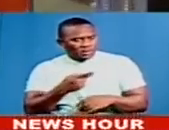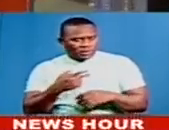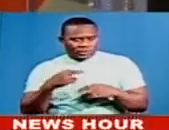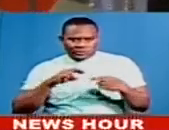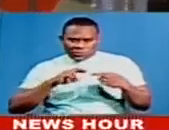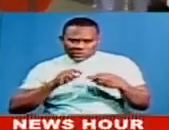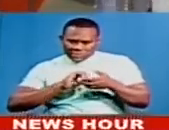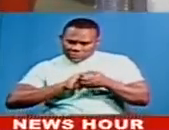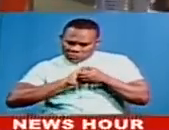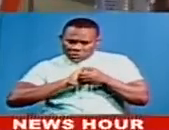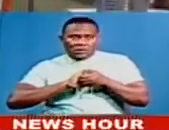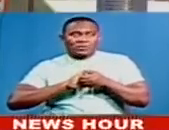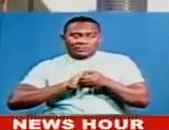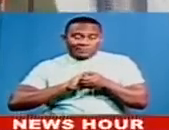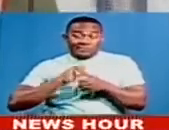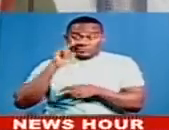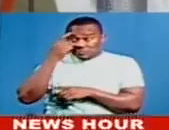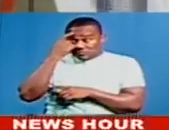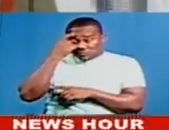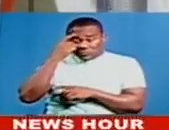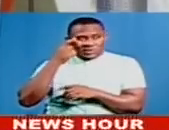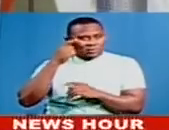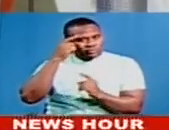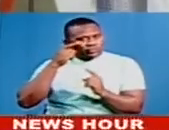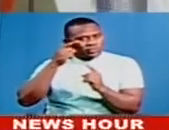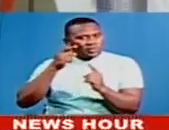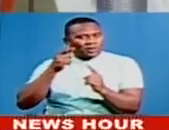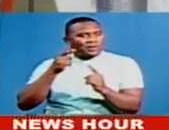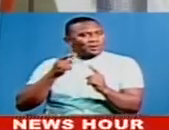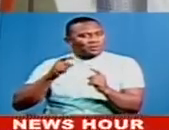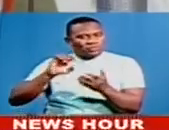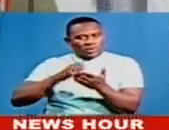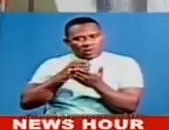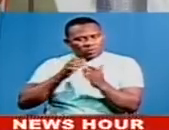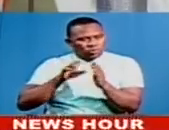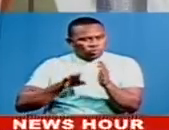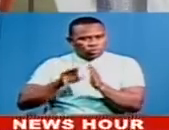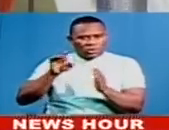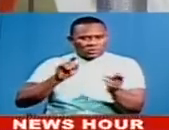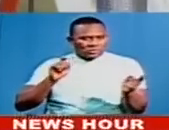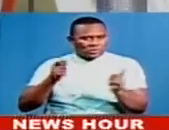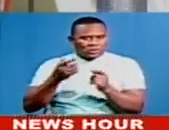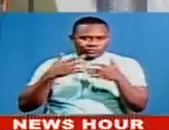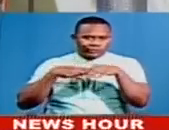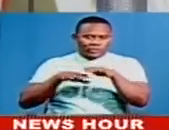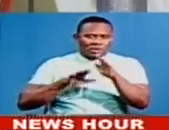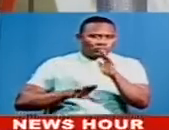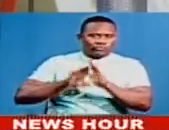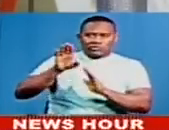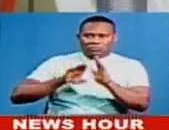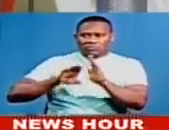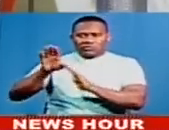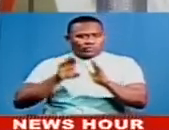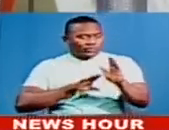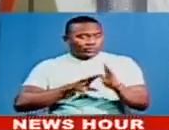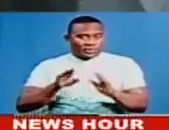advance the government's agenda of accelerated economic transformation for inclusive growth and